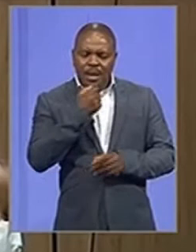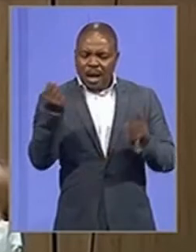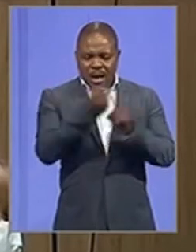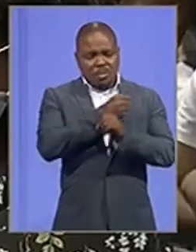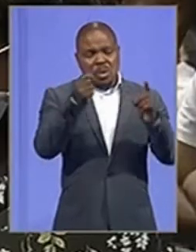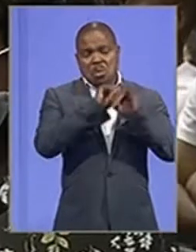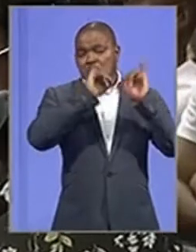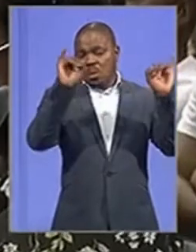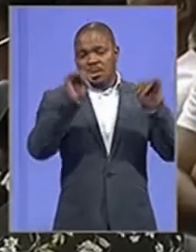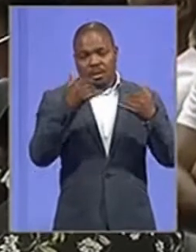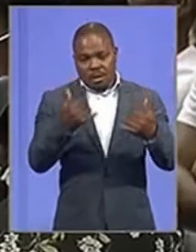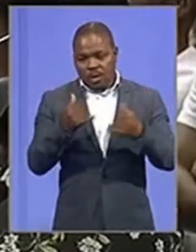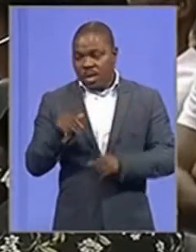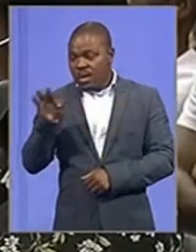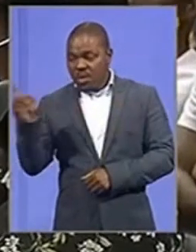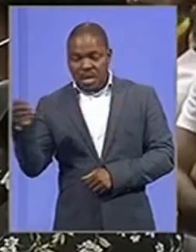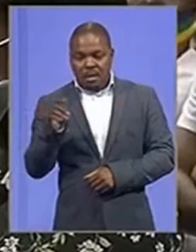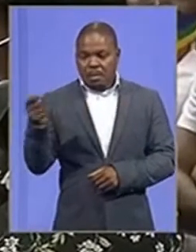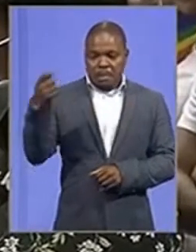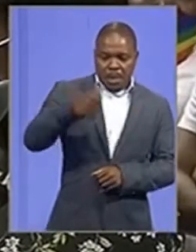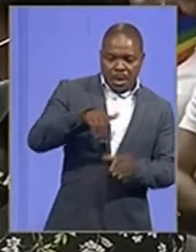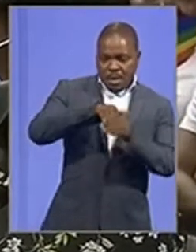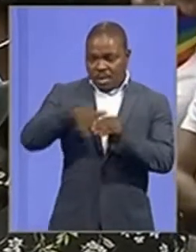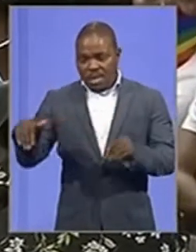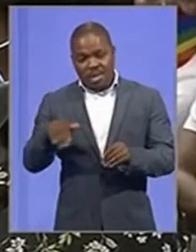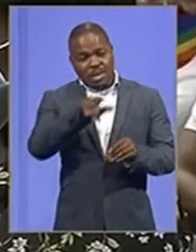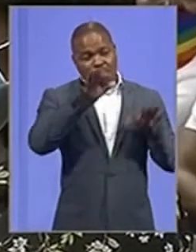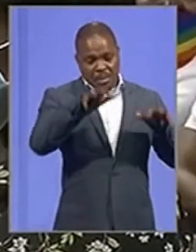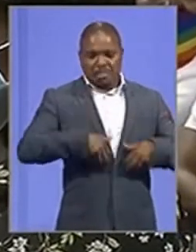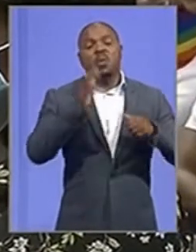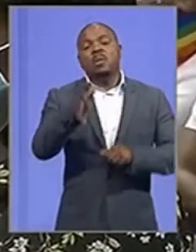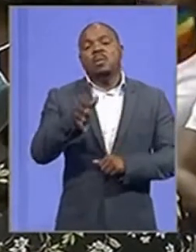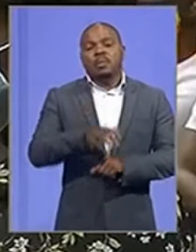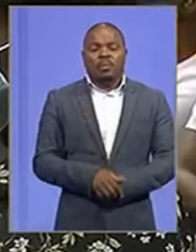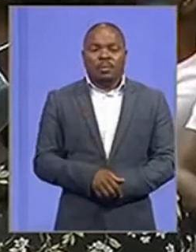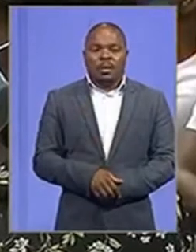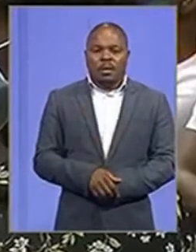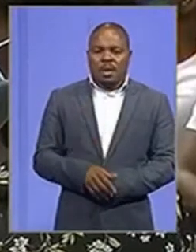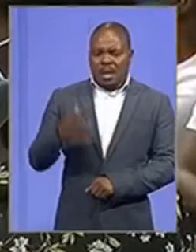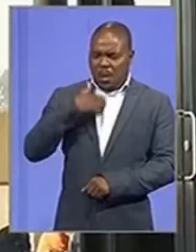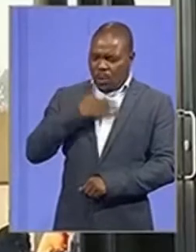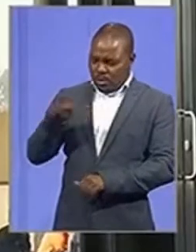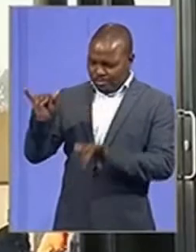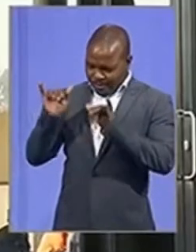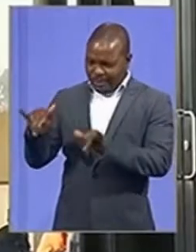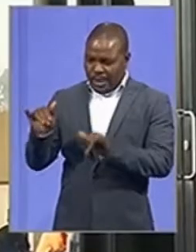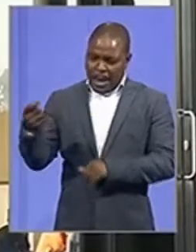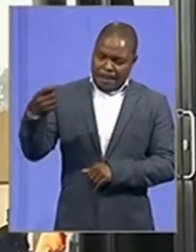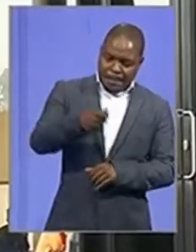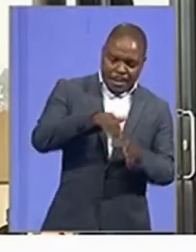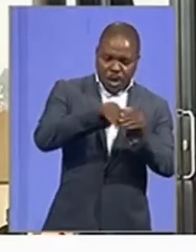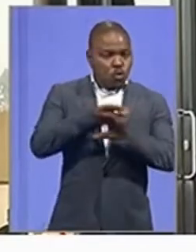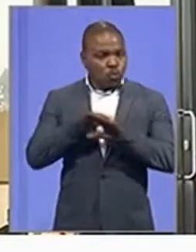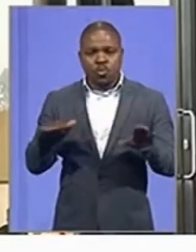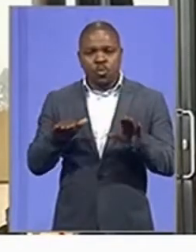godimo le gore beili go balatofadiwa e ka tsosa tlhakatlhakano mo setšhabeng. We want Thando Mgenge to be denied a bail. He is a